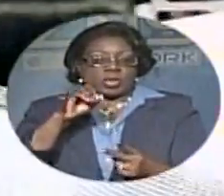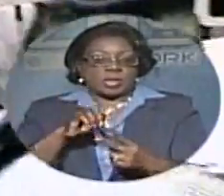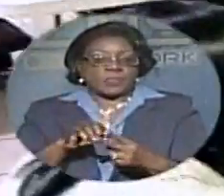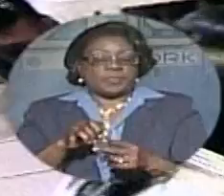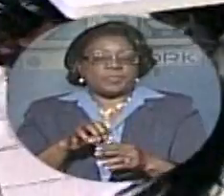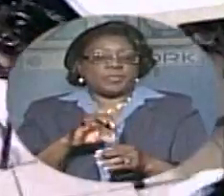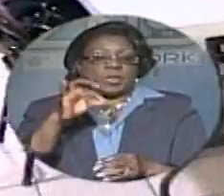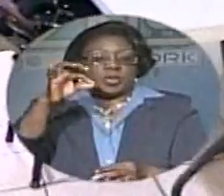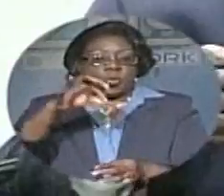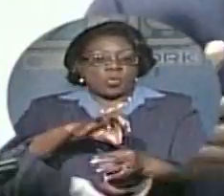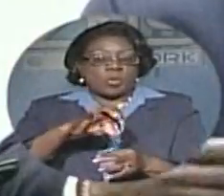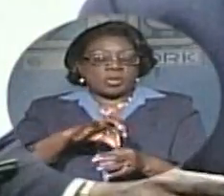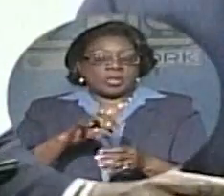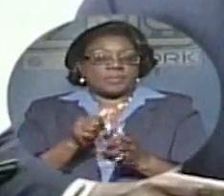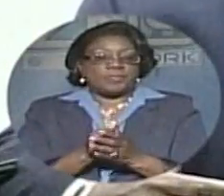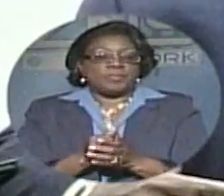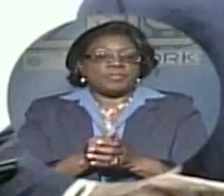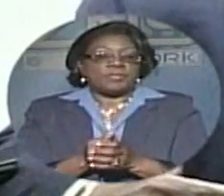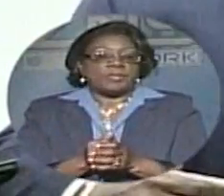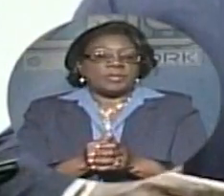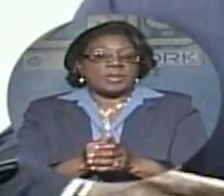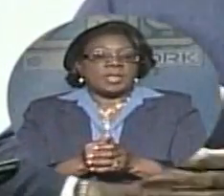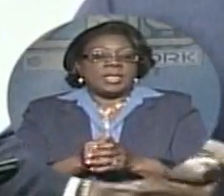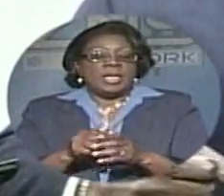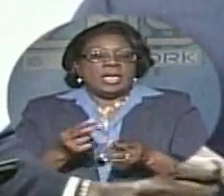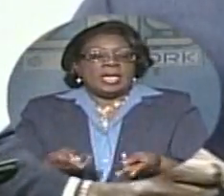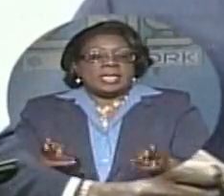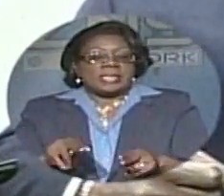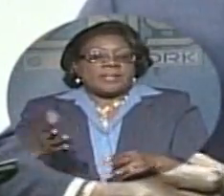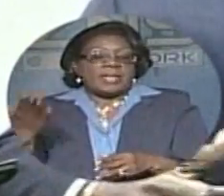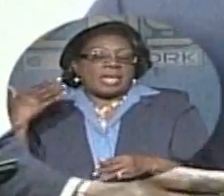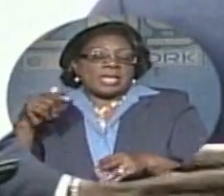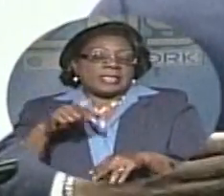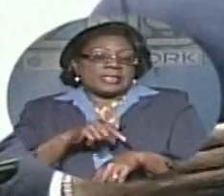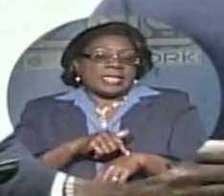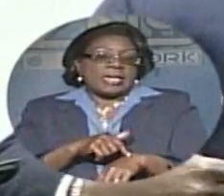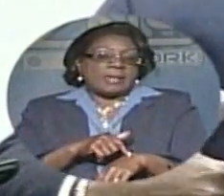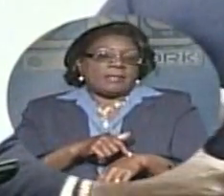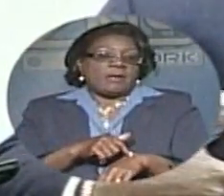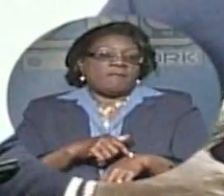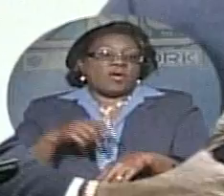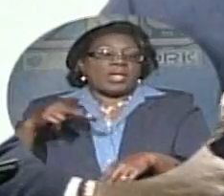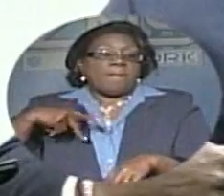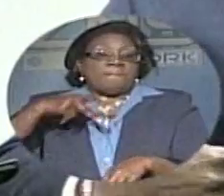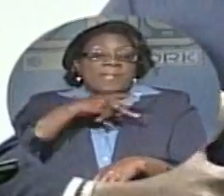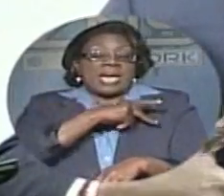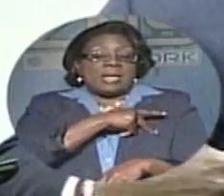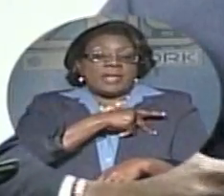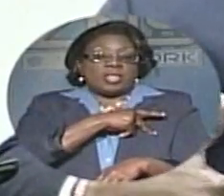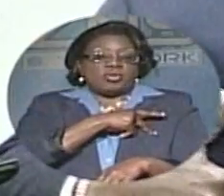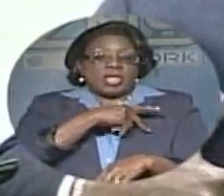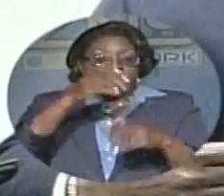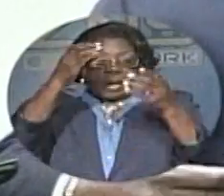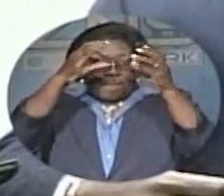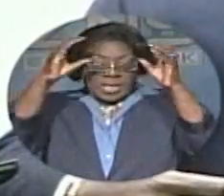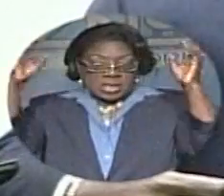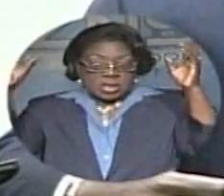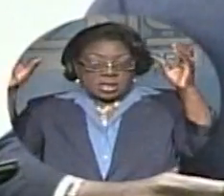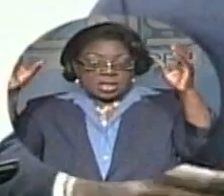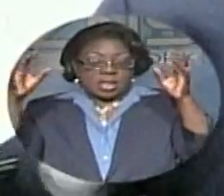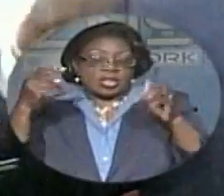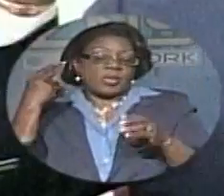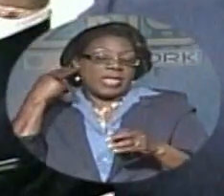everyone is ready. It is unthinkable, as happened the last time, for the parliamentary commissioner to hear the House Assembly